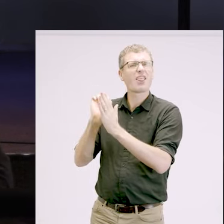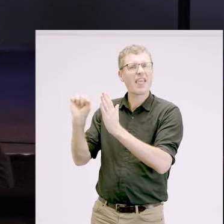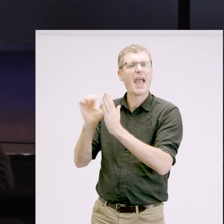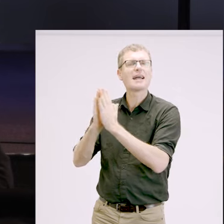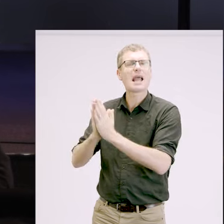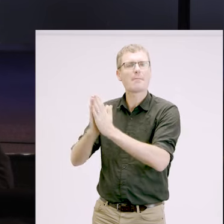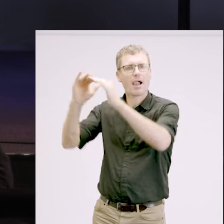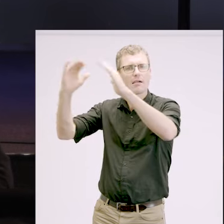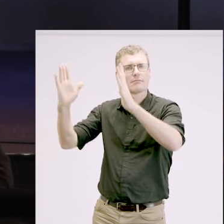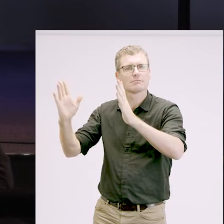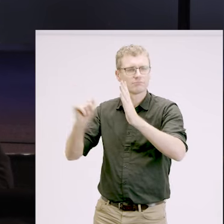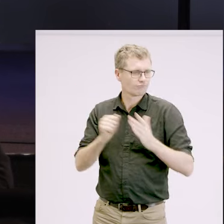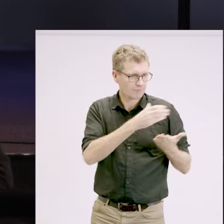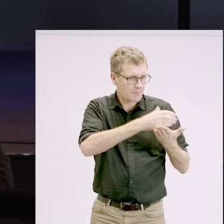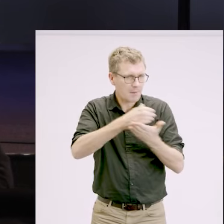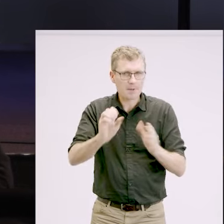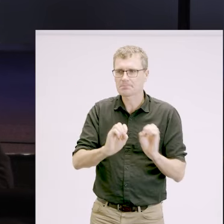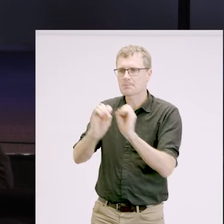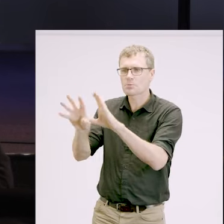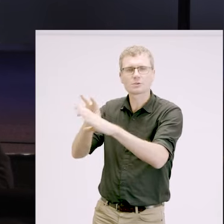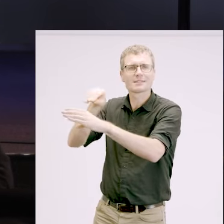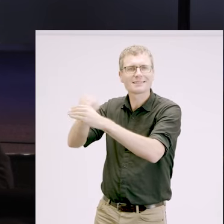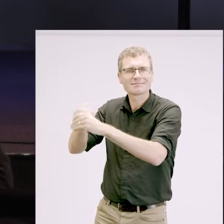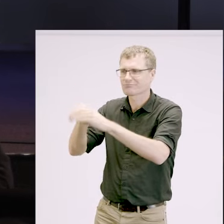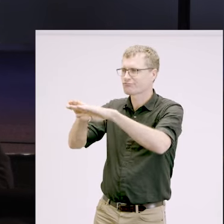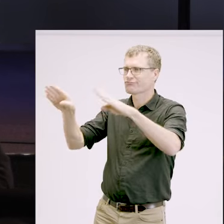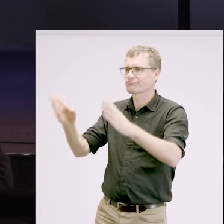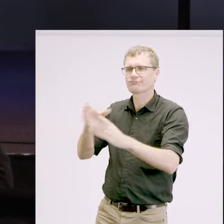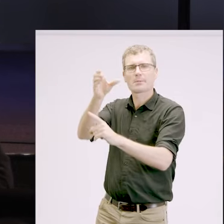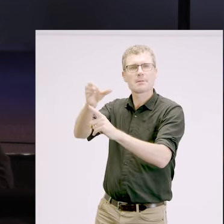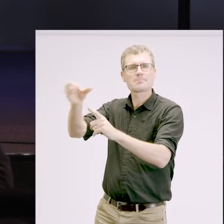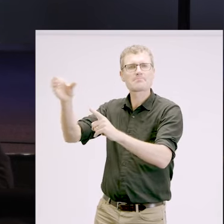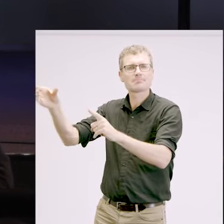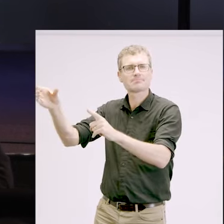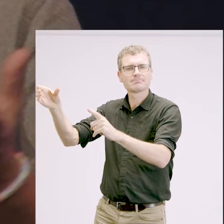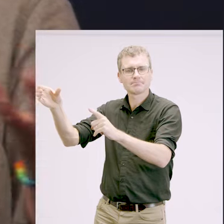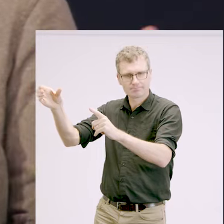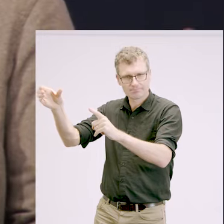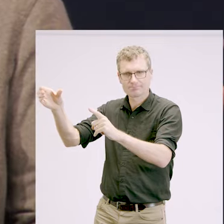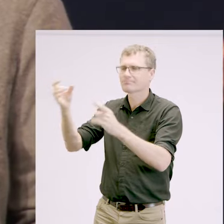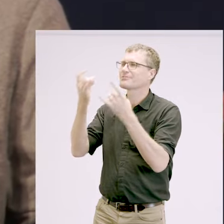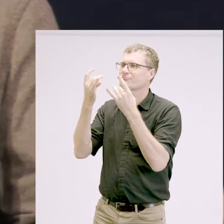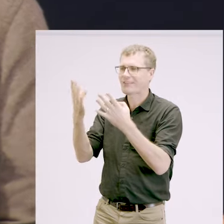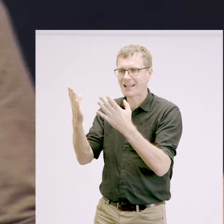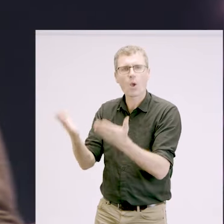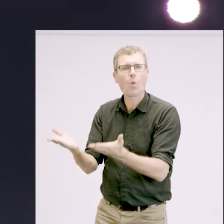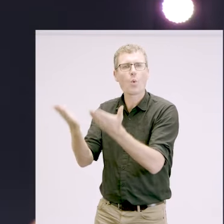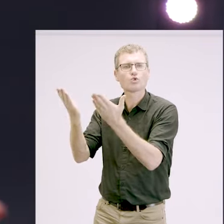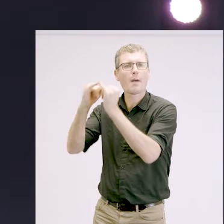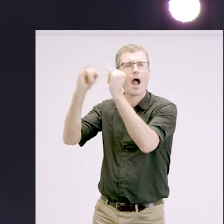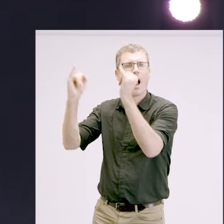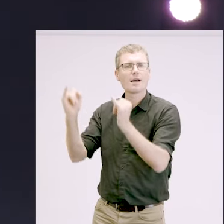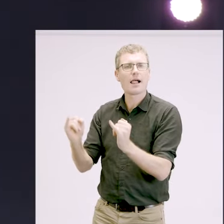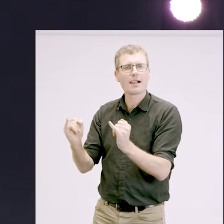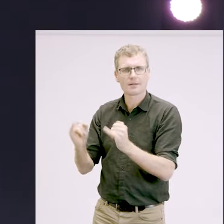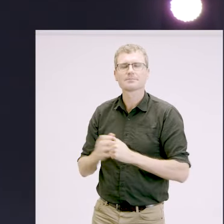the house of his God, and he placed the vessels in the treasury of his God, right? It's like all the things they use for the worship of the living